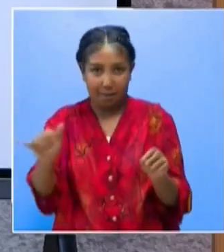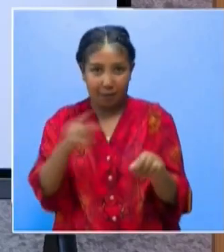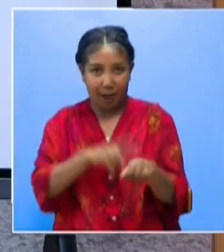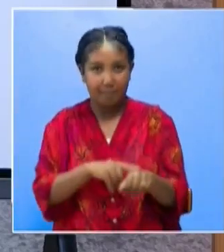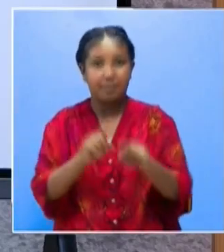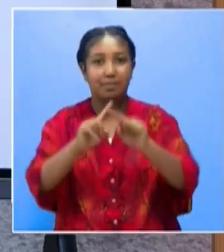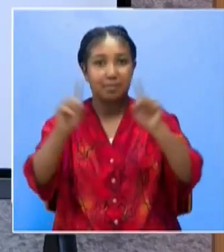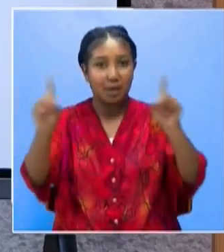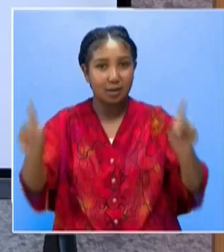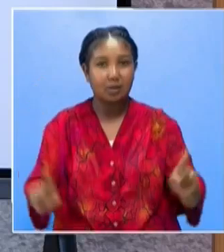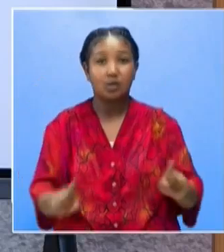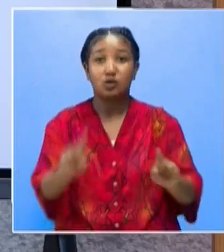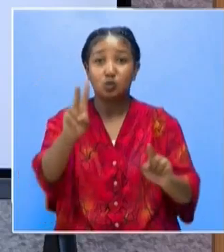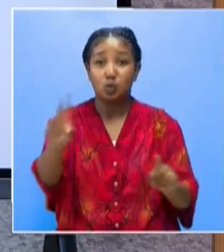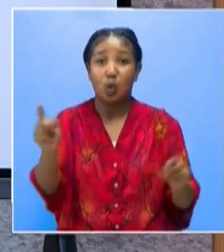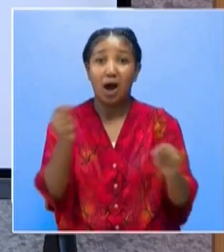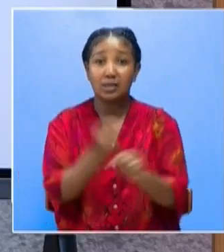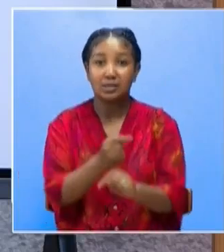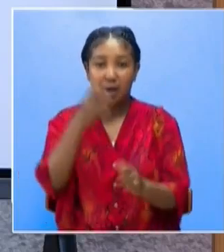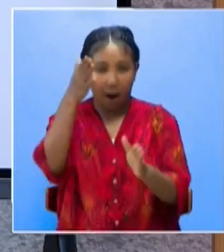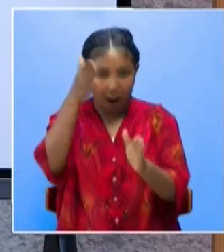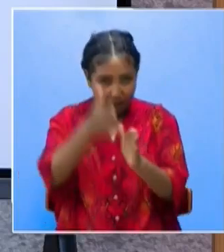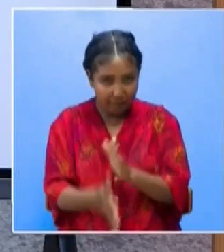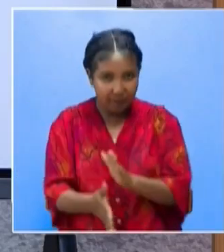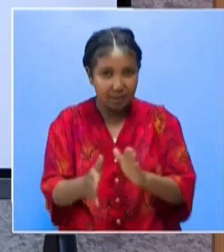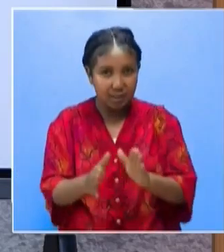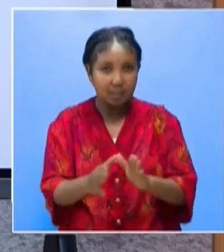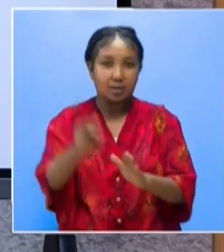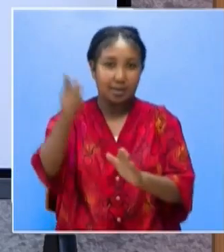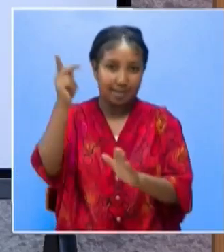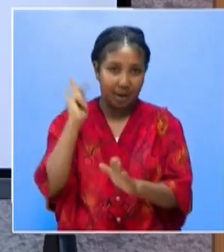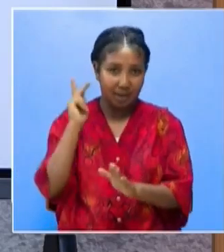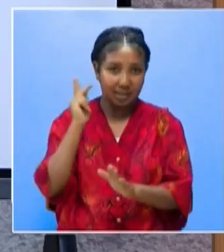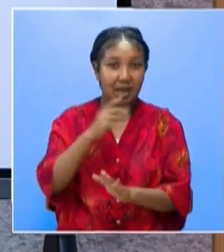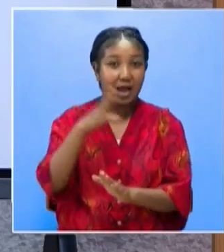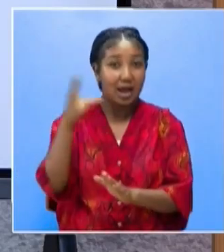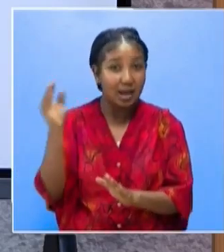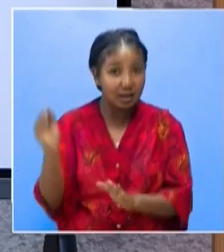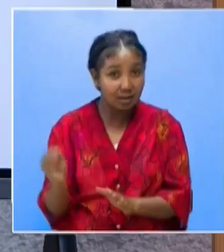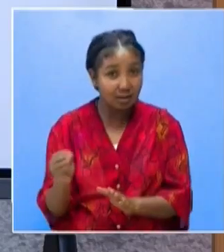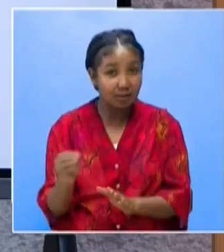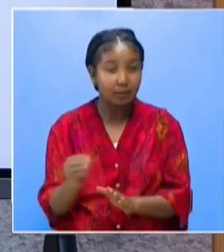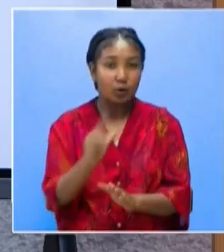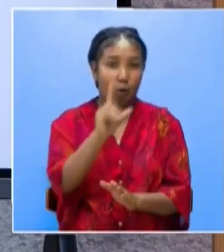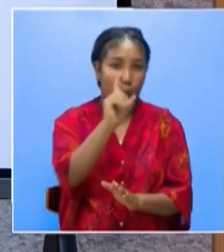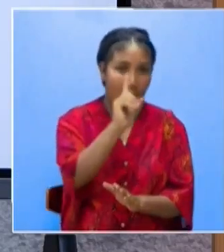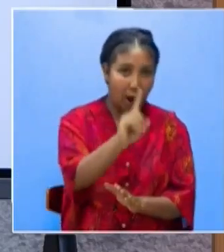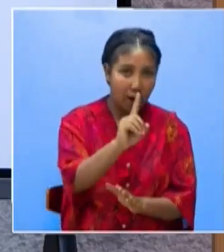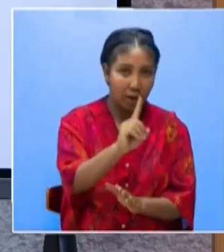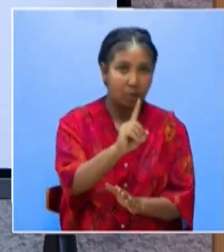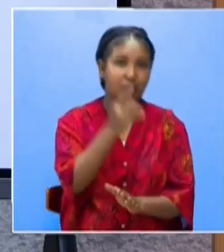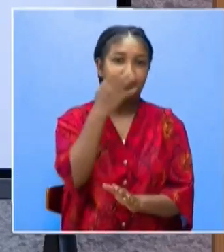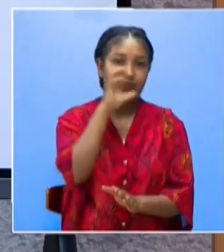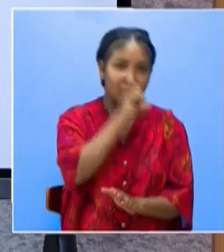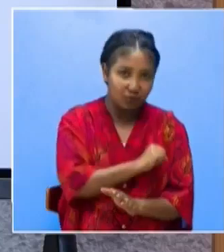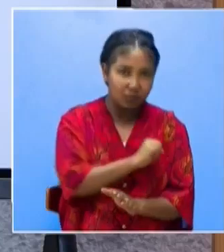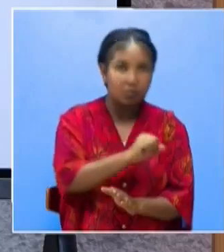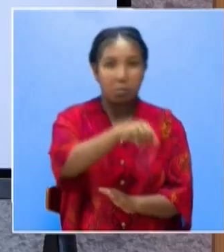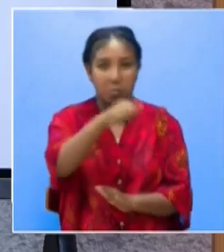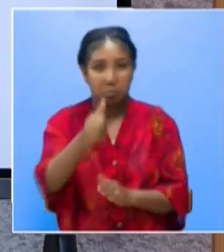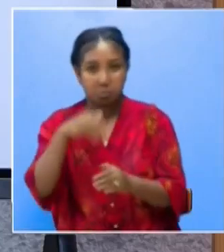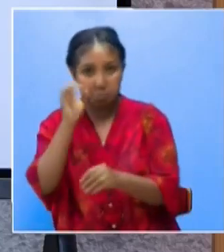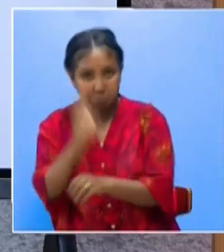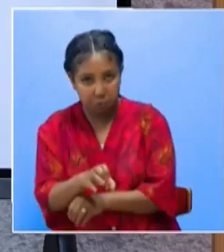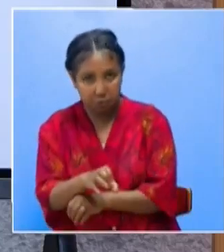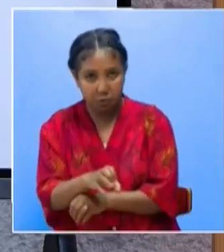But when two actions happening in the past and one interrupt another action,